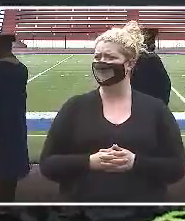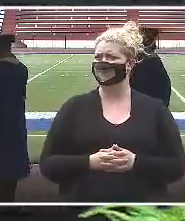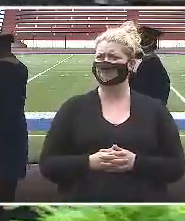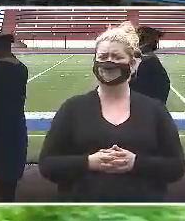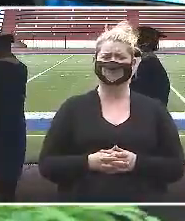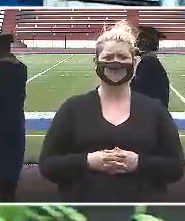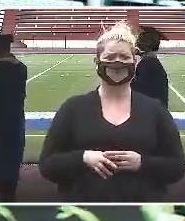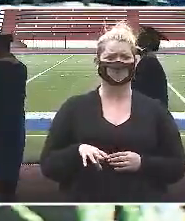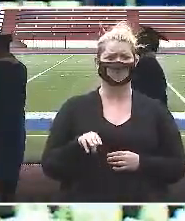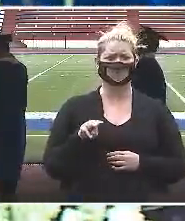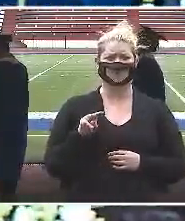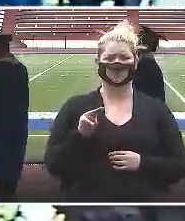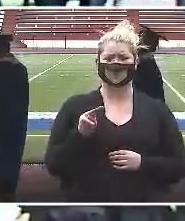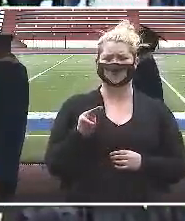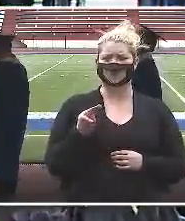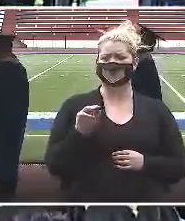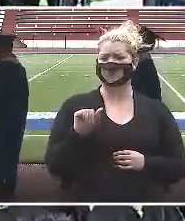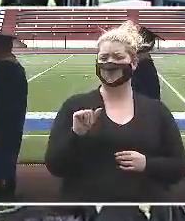Manuel Cayetano.